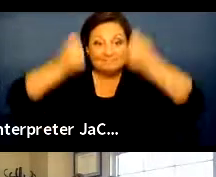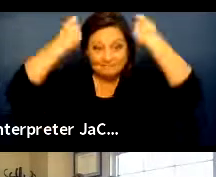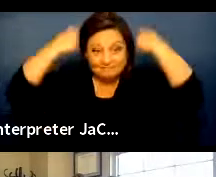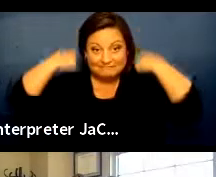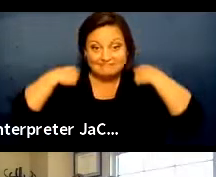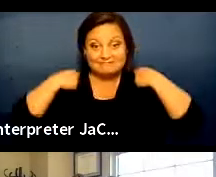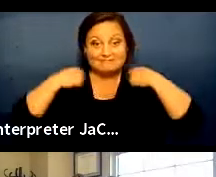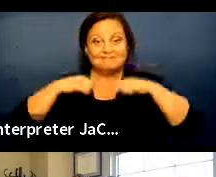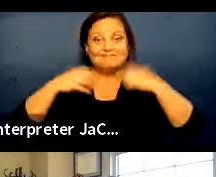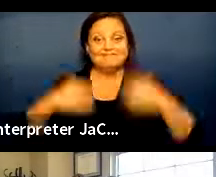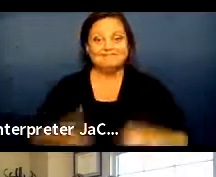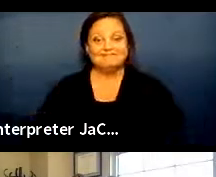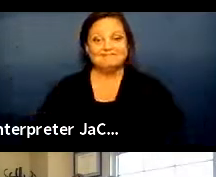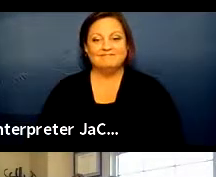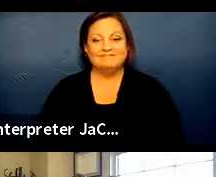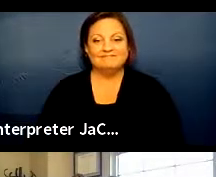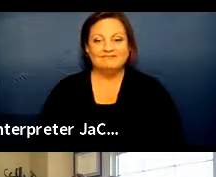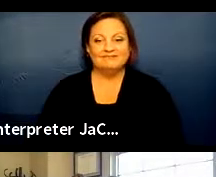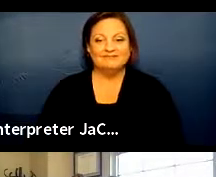Okay.